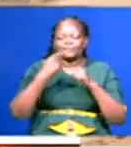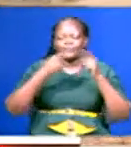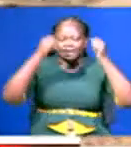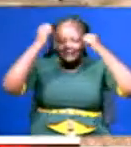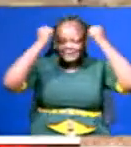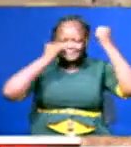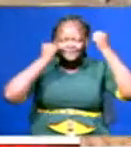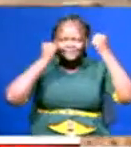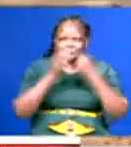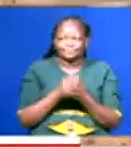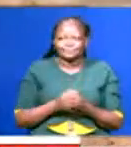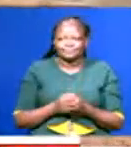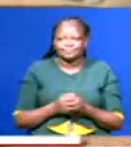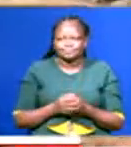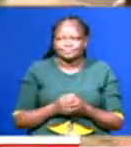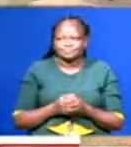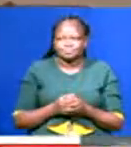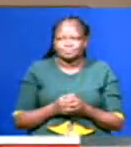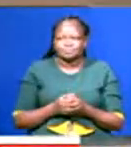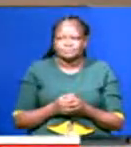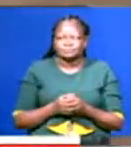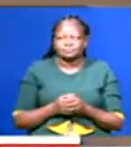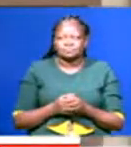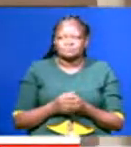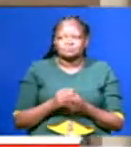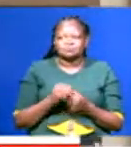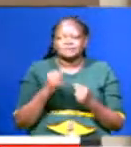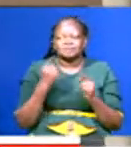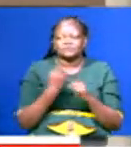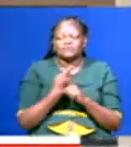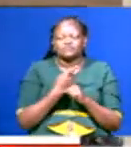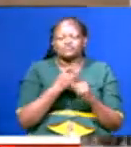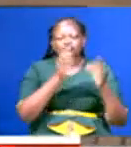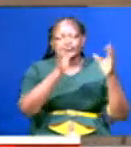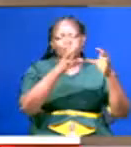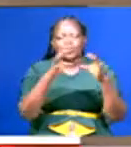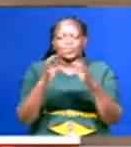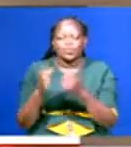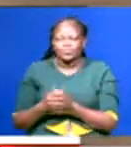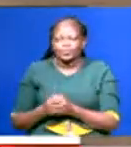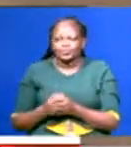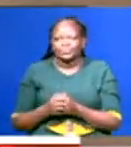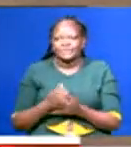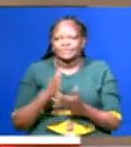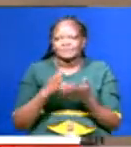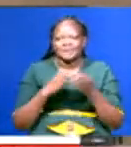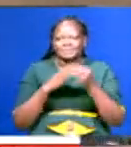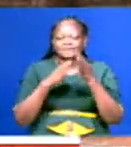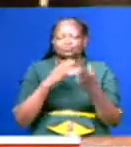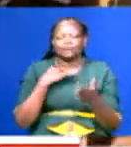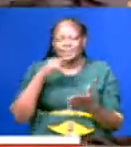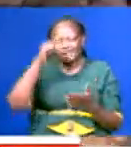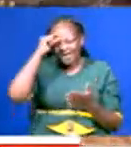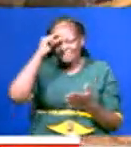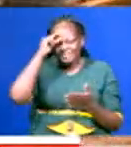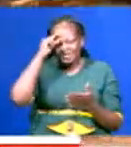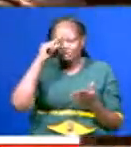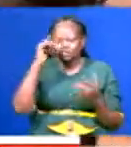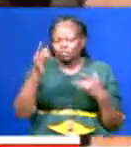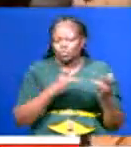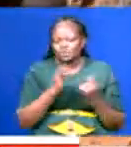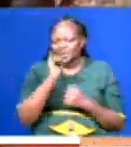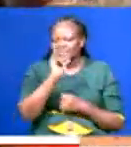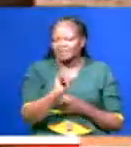Forces, the Rapid Deployment Unit and the Anti-Stock Theft Unit, a section of leaders now want the government to relook into the